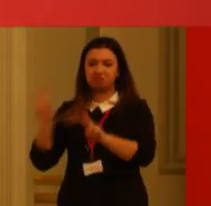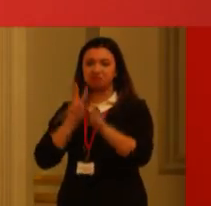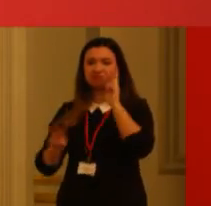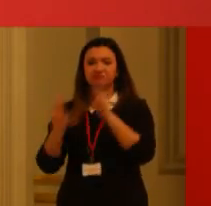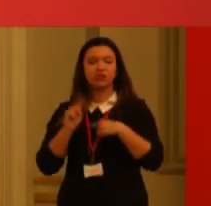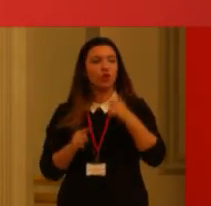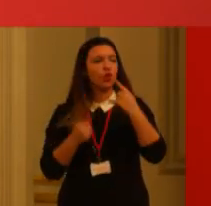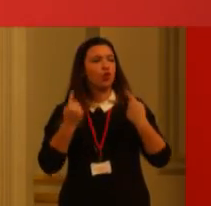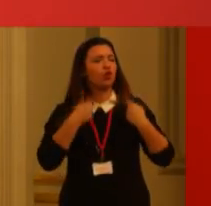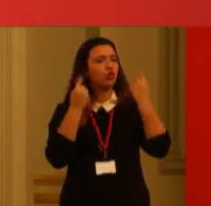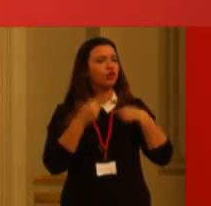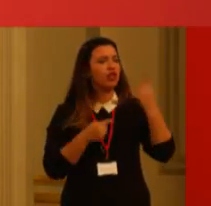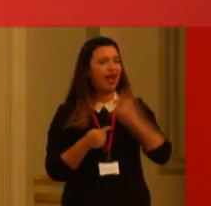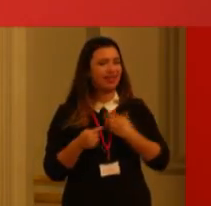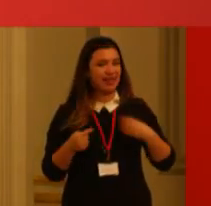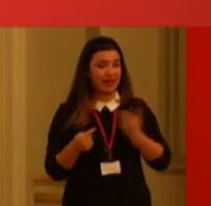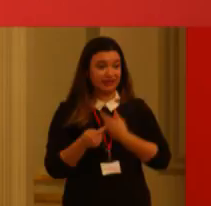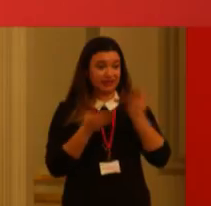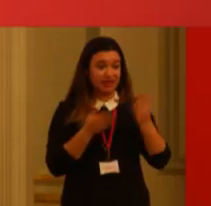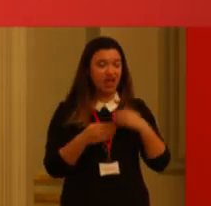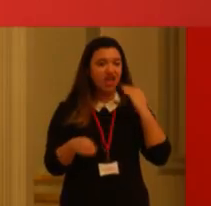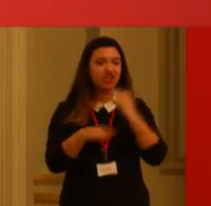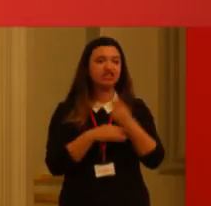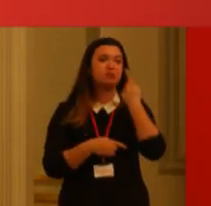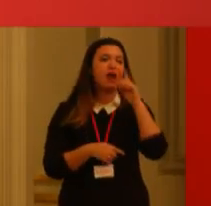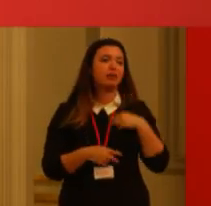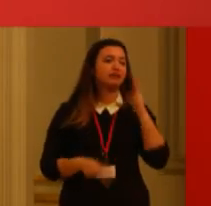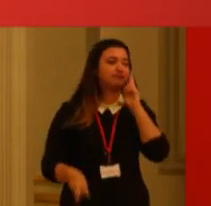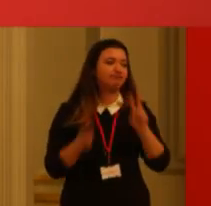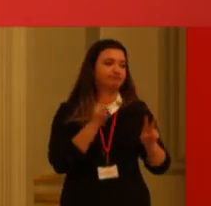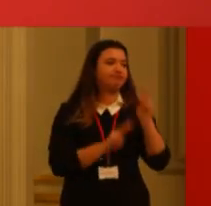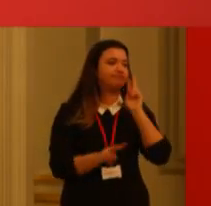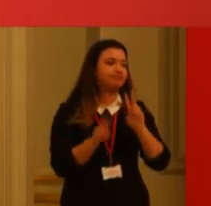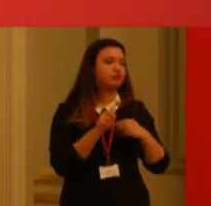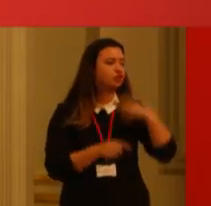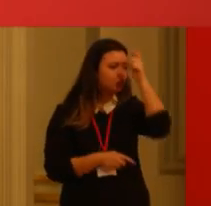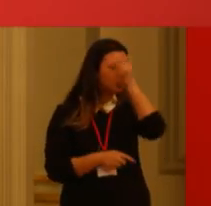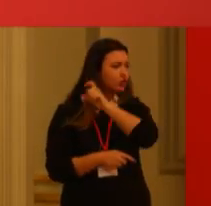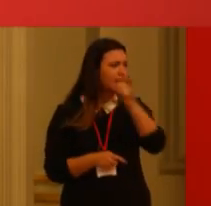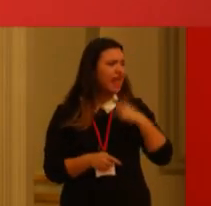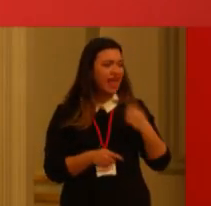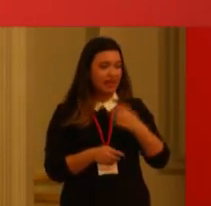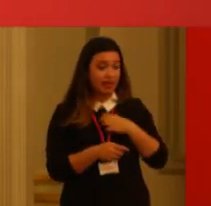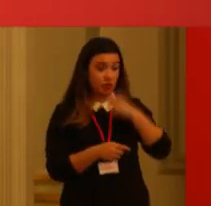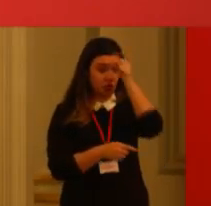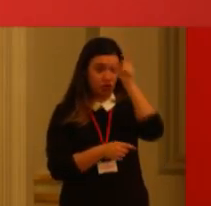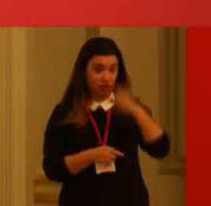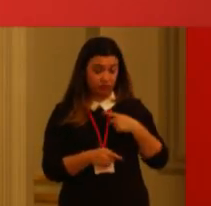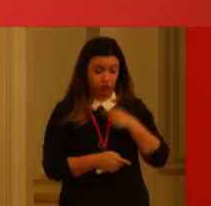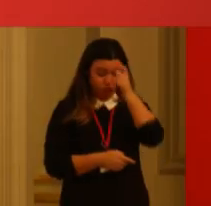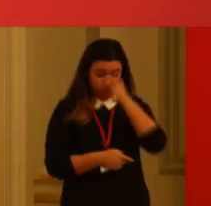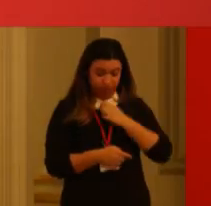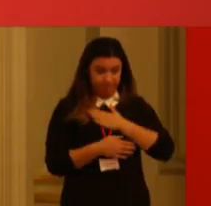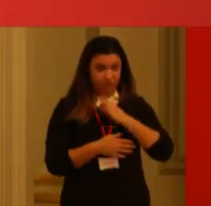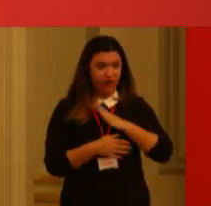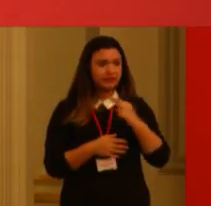Jewish community, and also other minorities, they are not seen equal either.